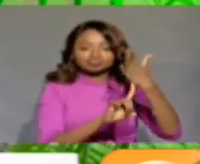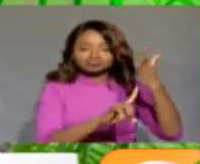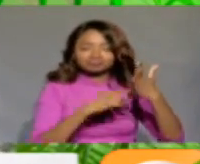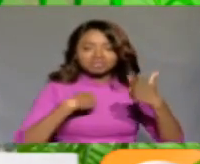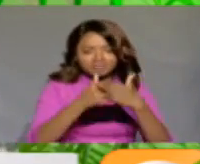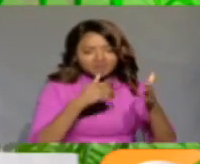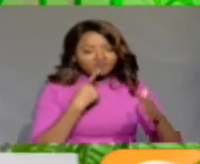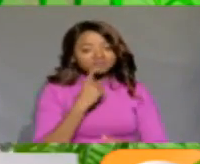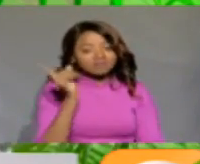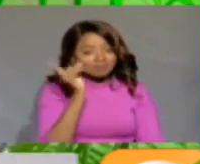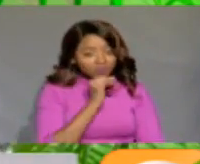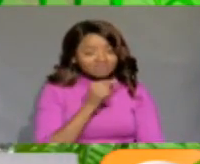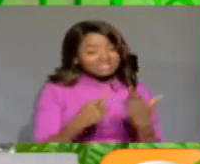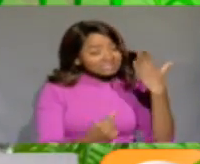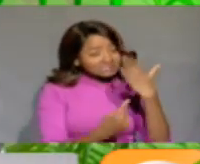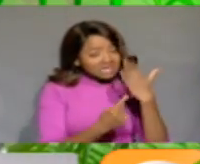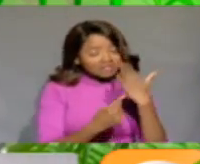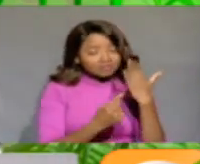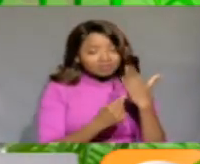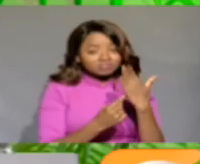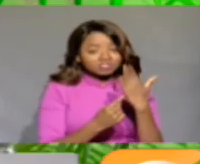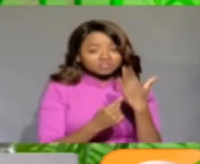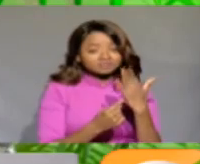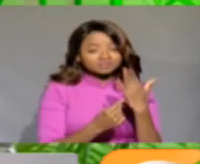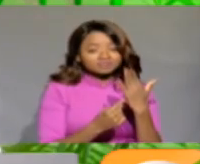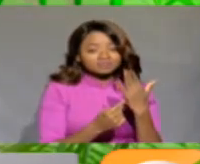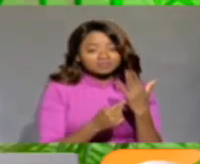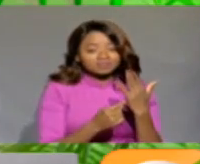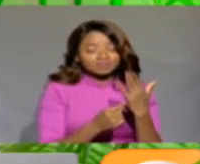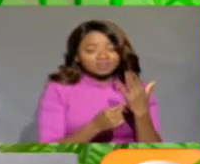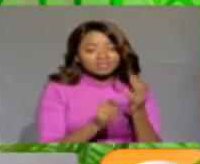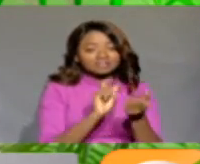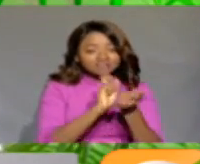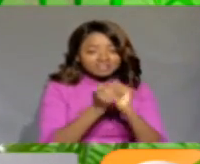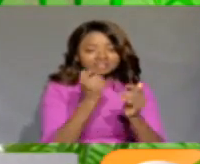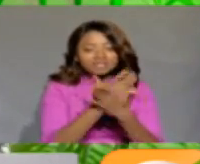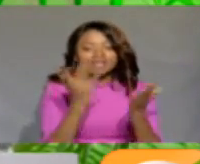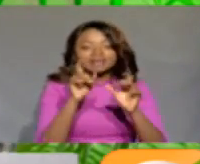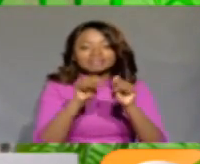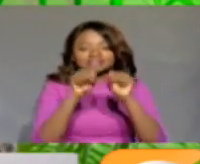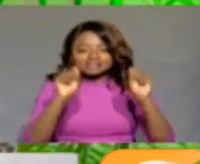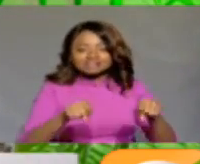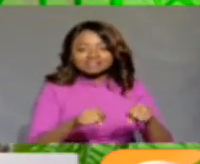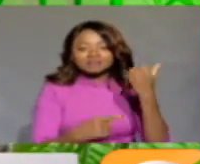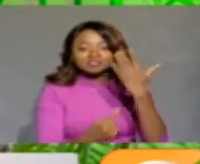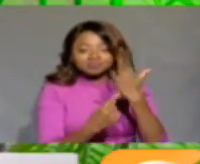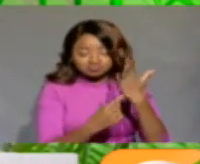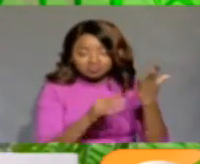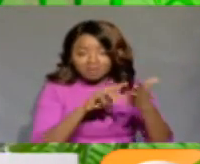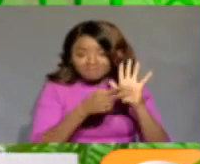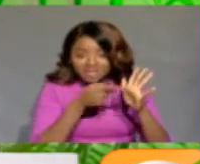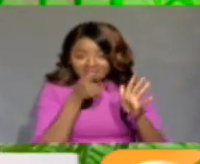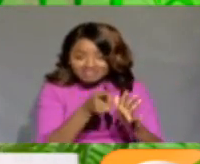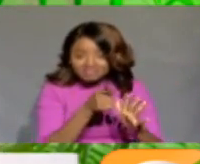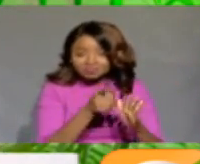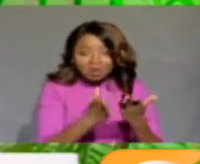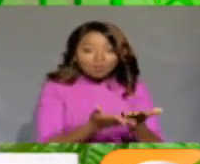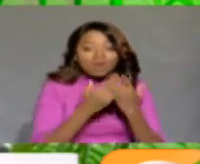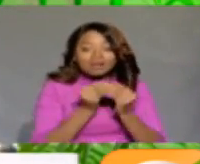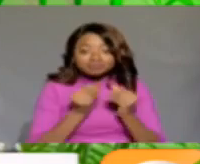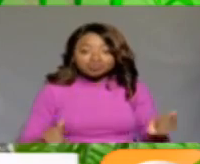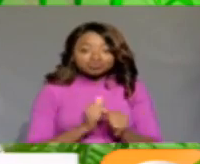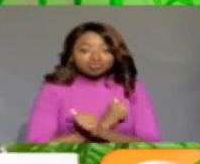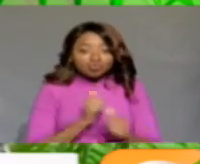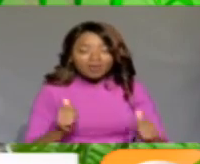I said, yeah, digitizing any system, yeah, is not the answer to all the problems, because digitization